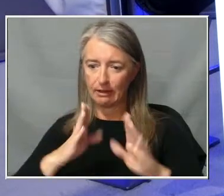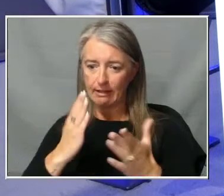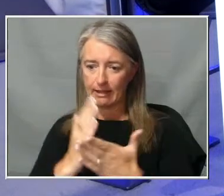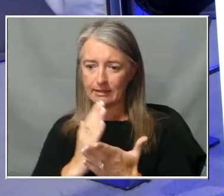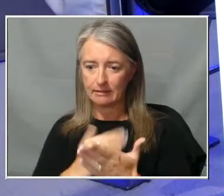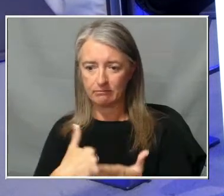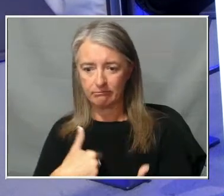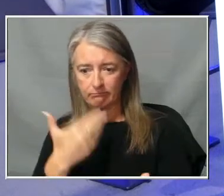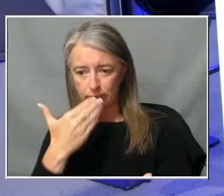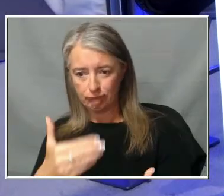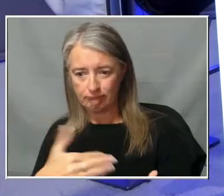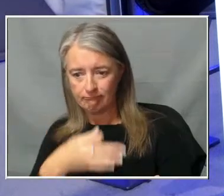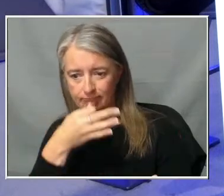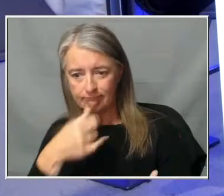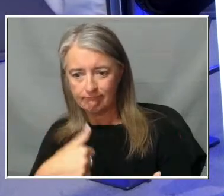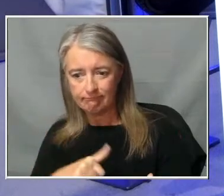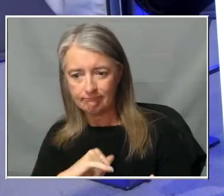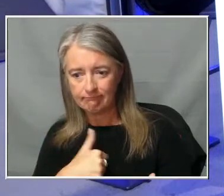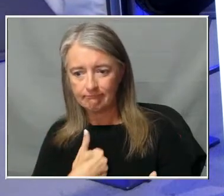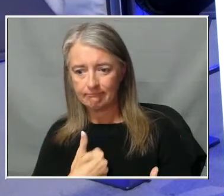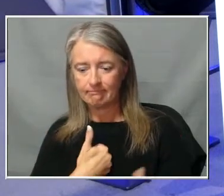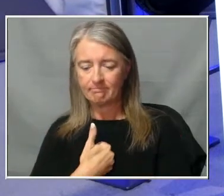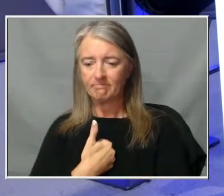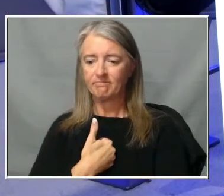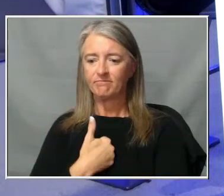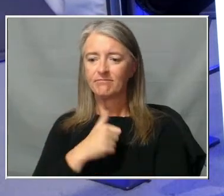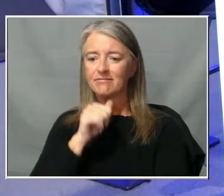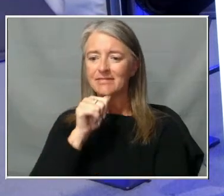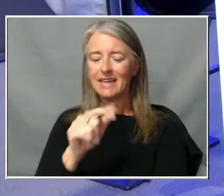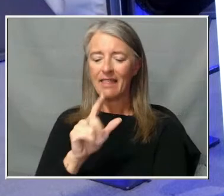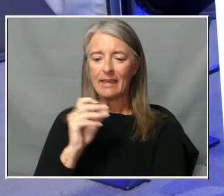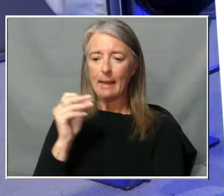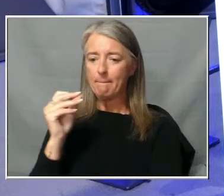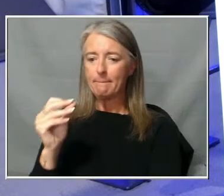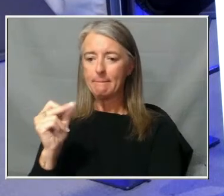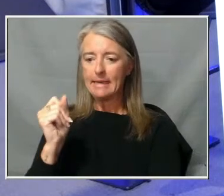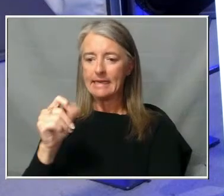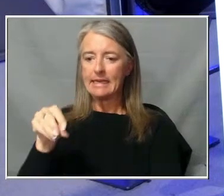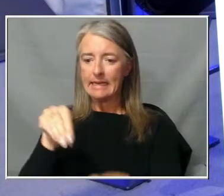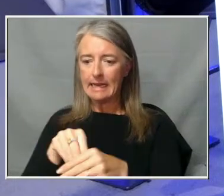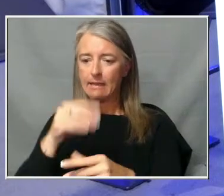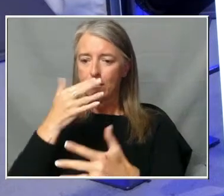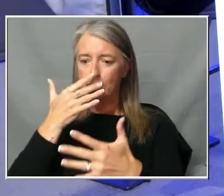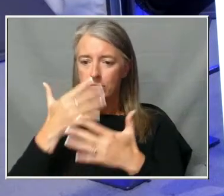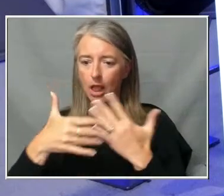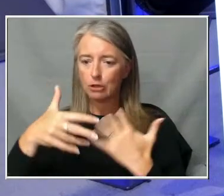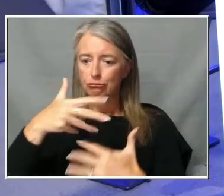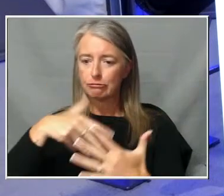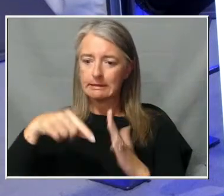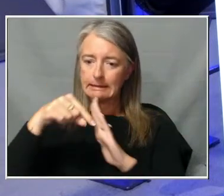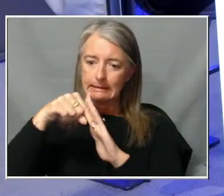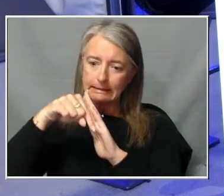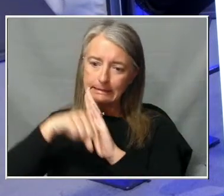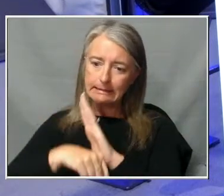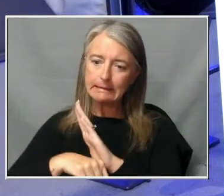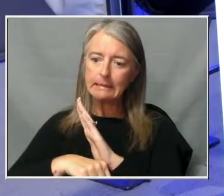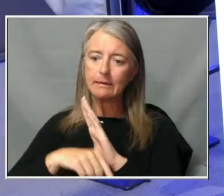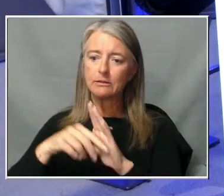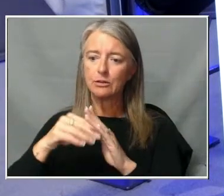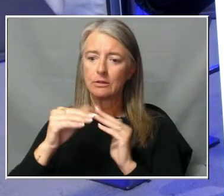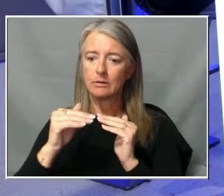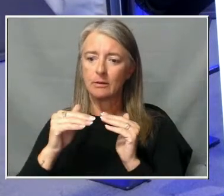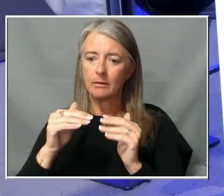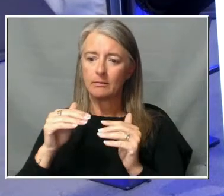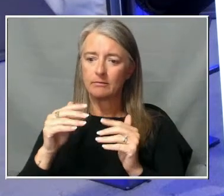ways that we can understand, because this isn't just the immediate effect once it gets into your bloodstream. It goes deep into the molecular level. Right. Explain. And I don't